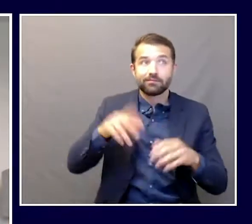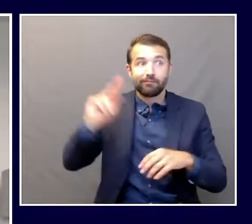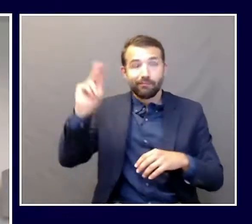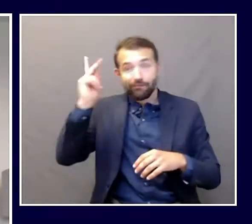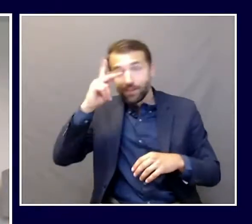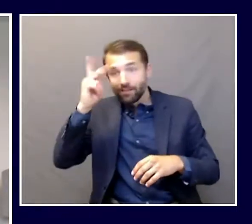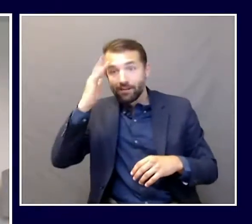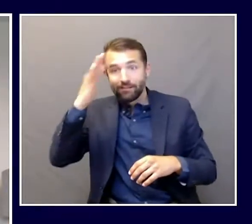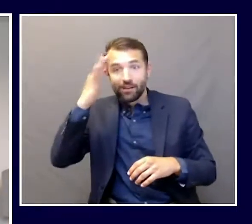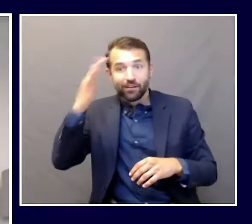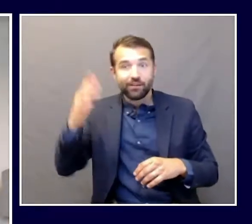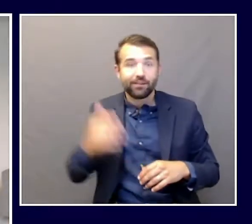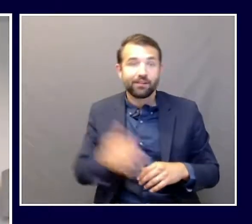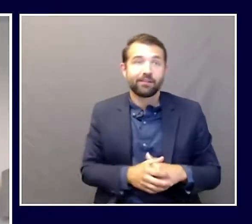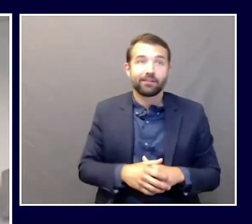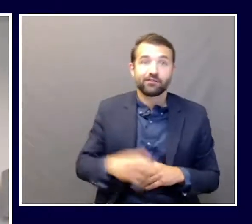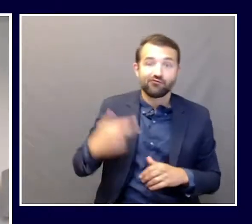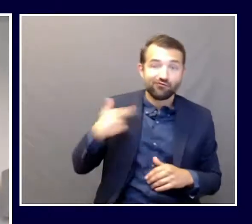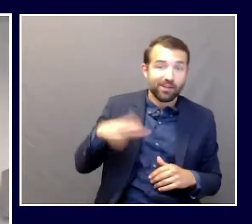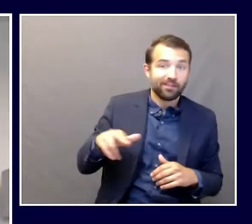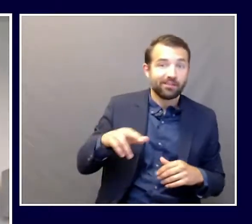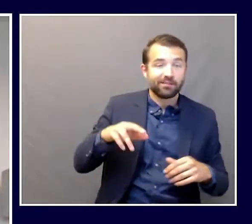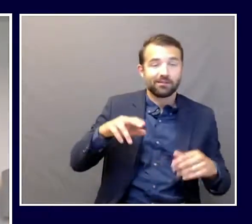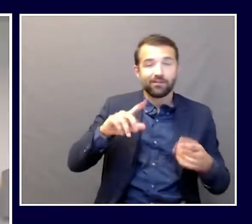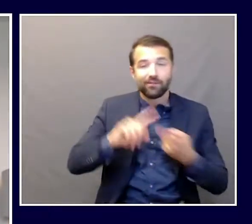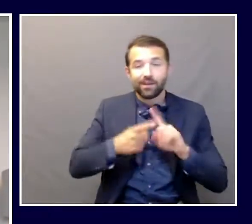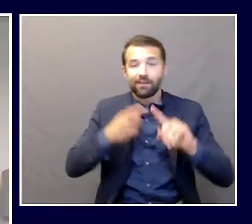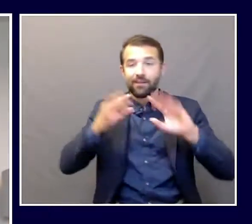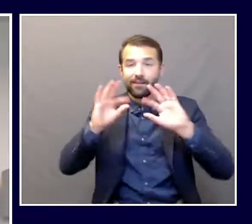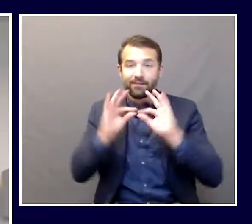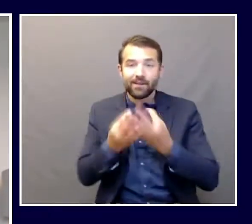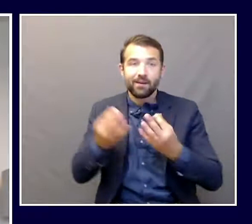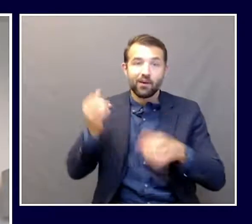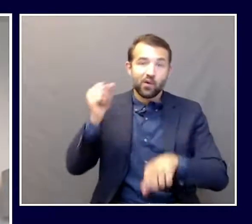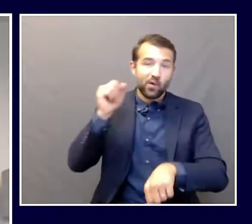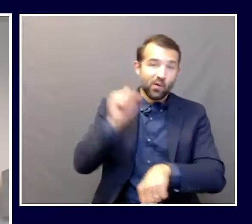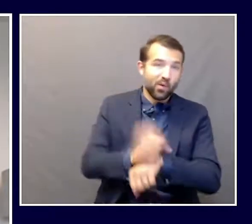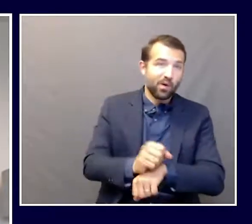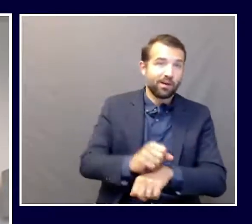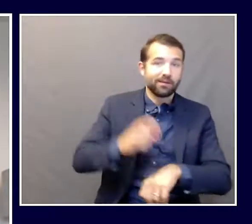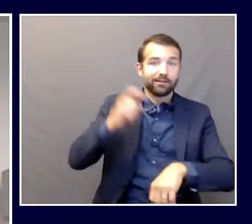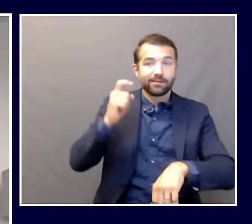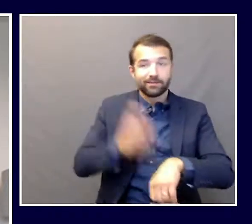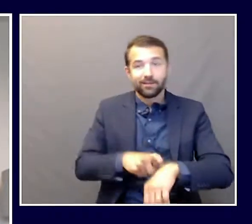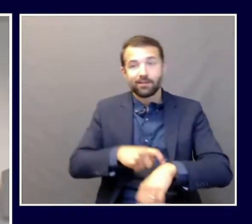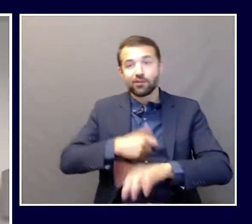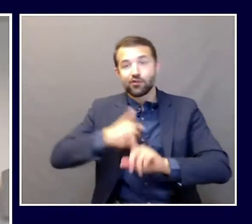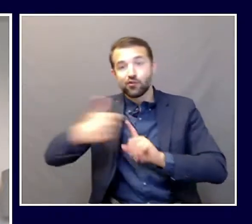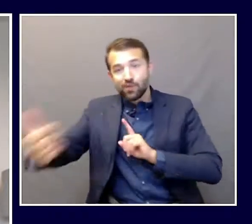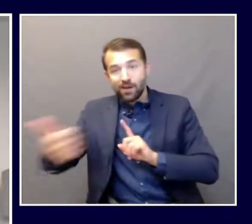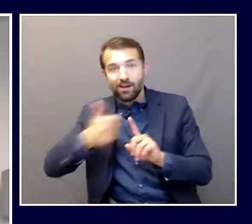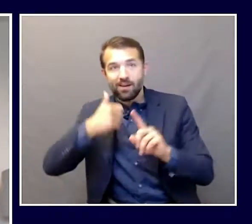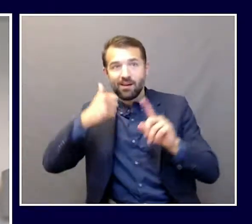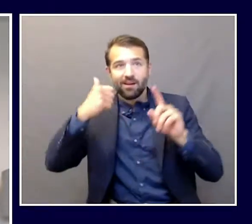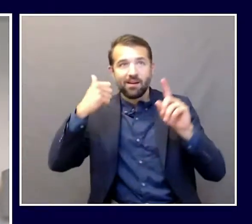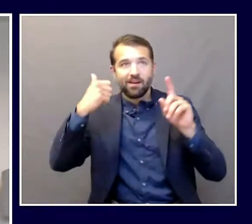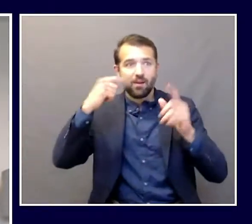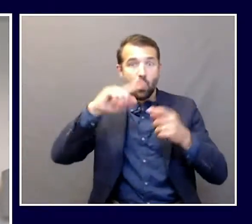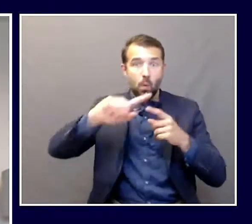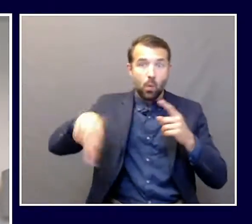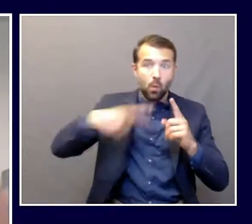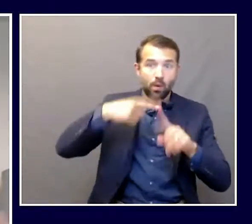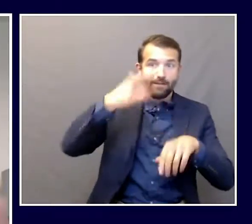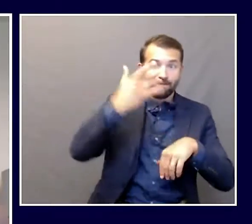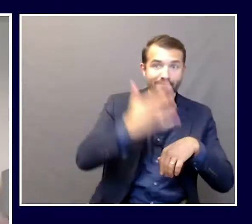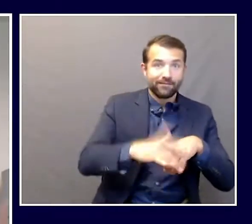social determinants. Again, getting time off of work, having transportation, making hours for vaccination sites work for them.